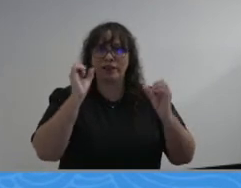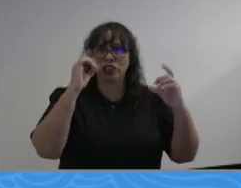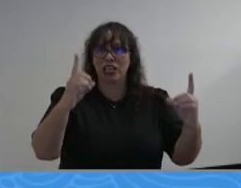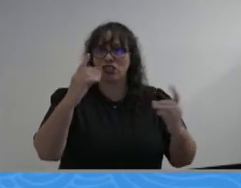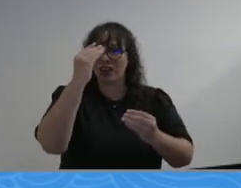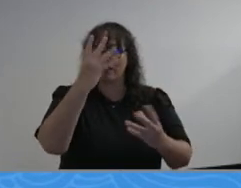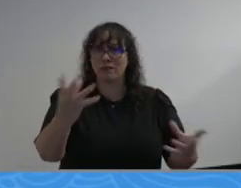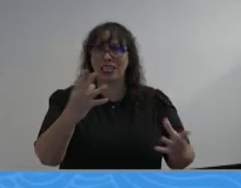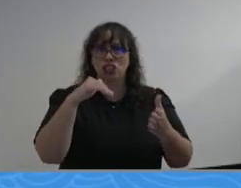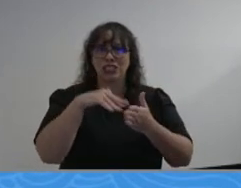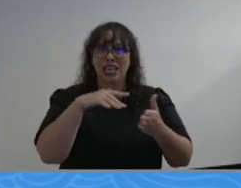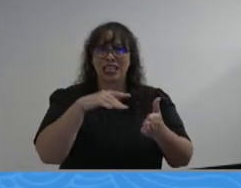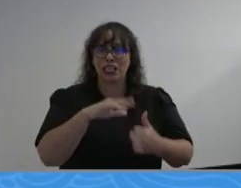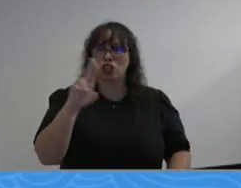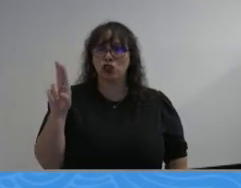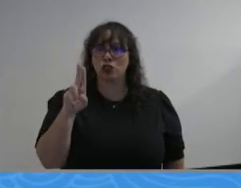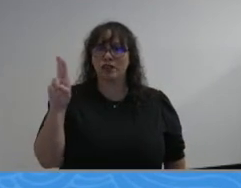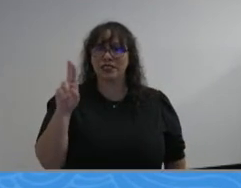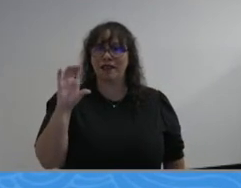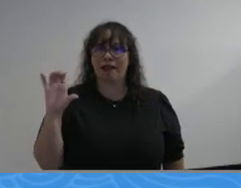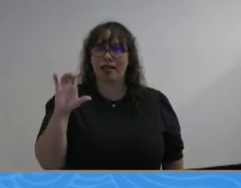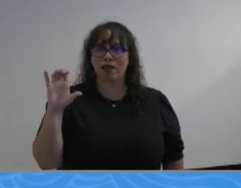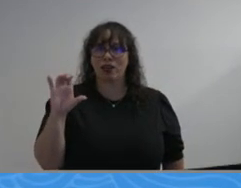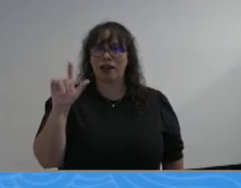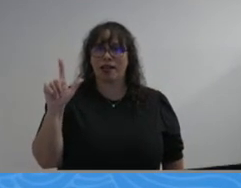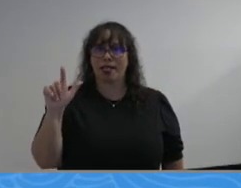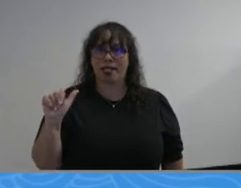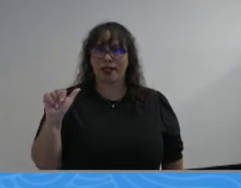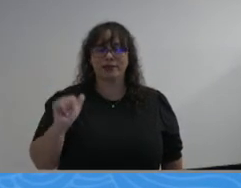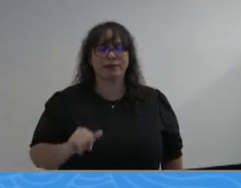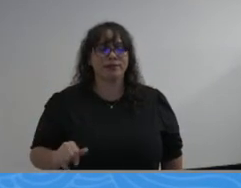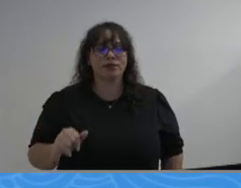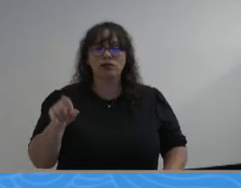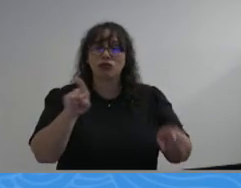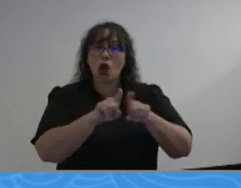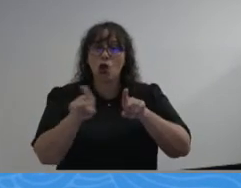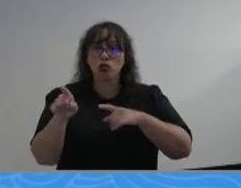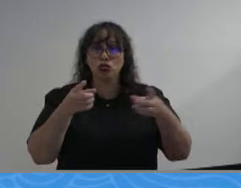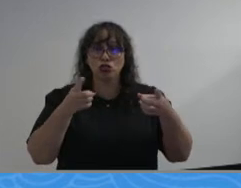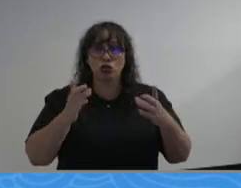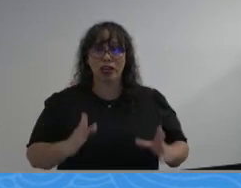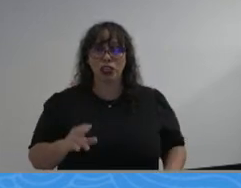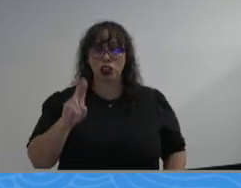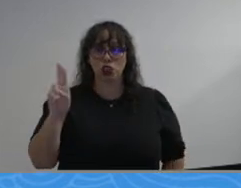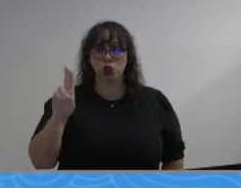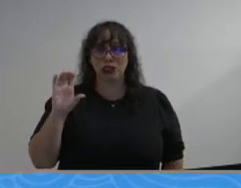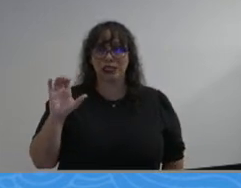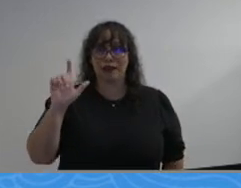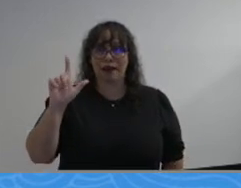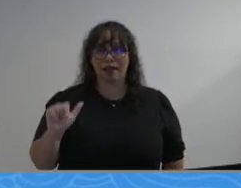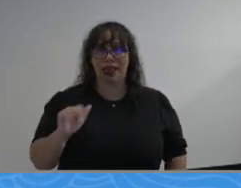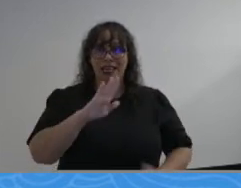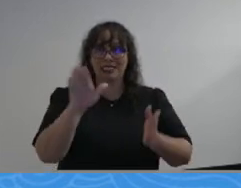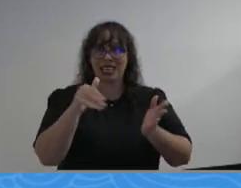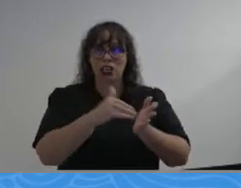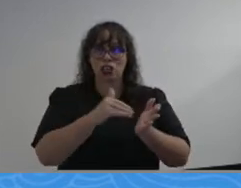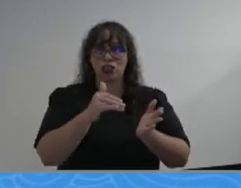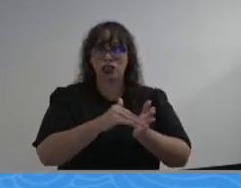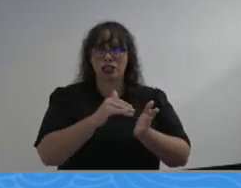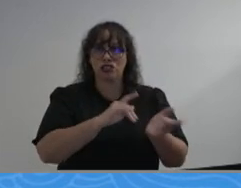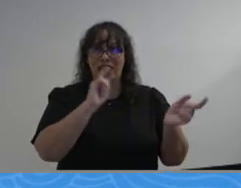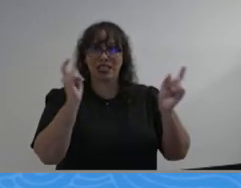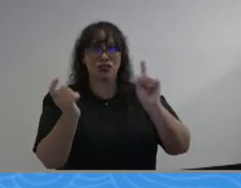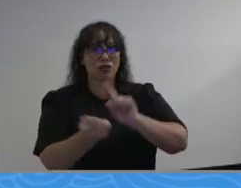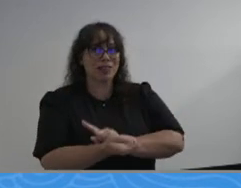Information Studies at the University of California, Los Angeles. He is also the director of the UCLA Center for the Transformation